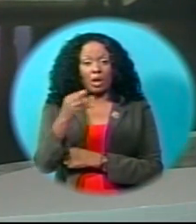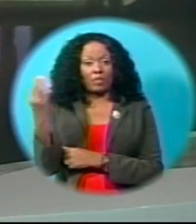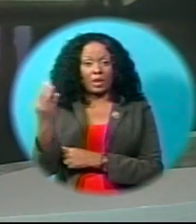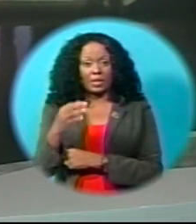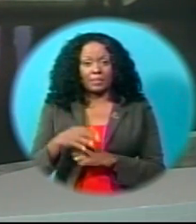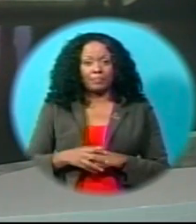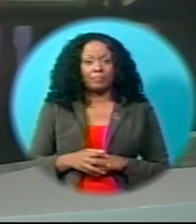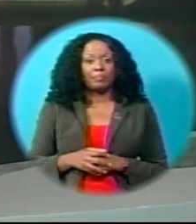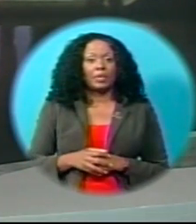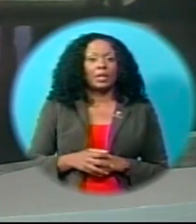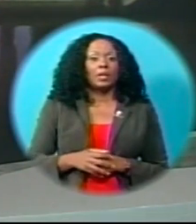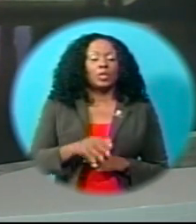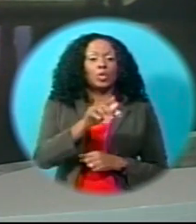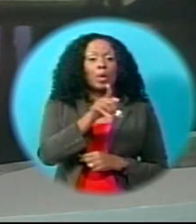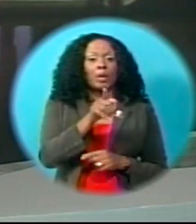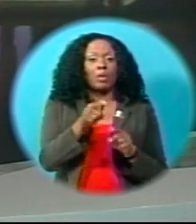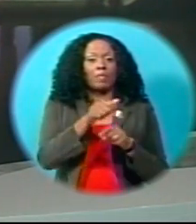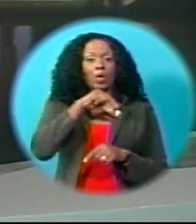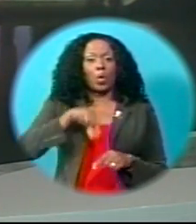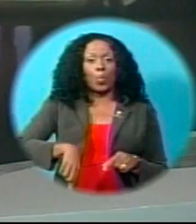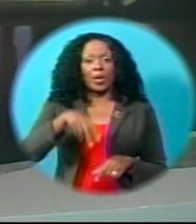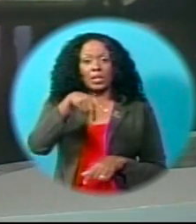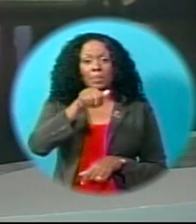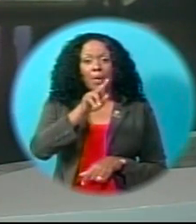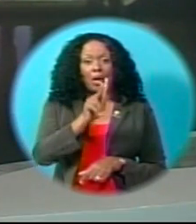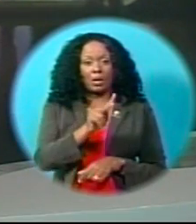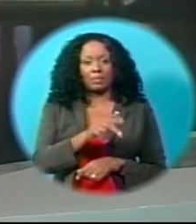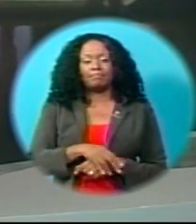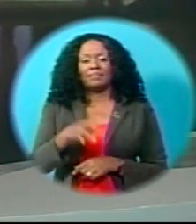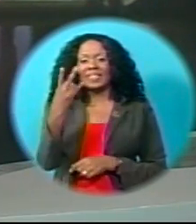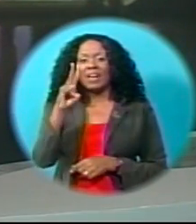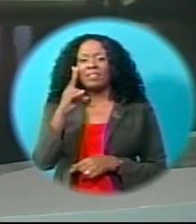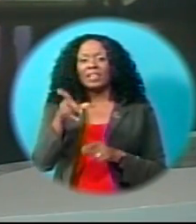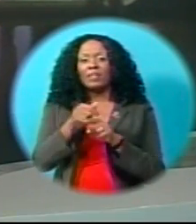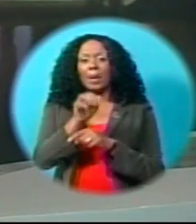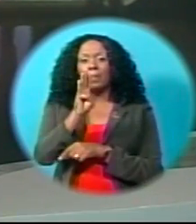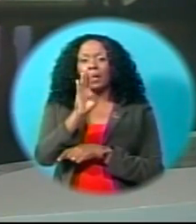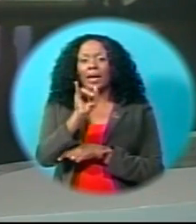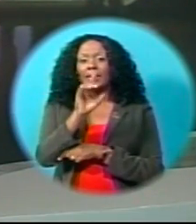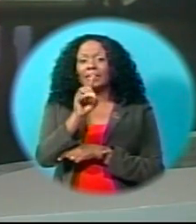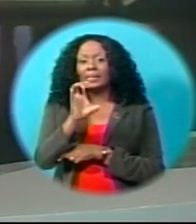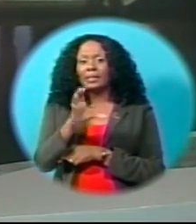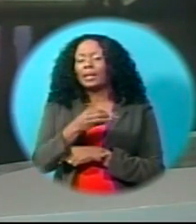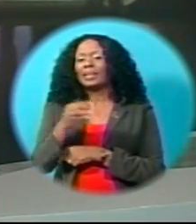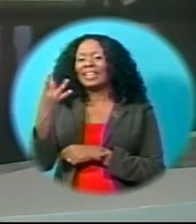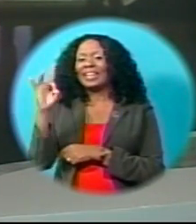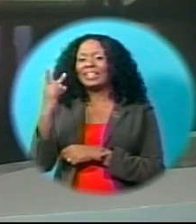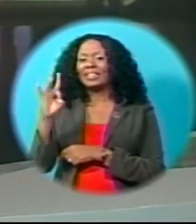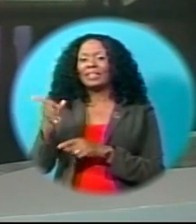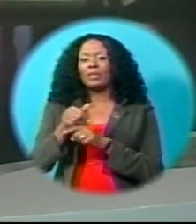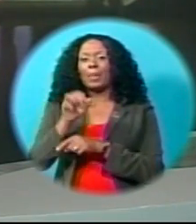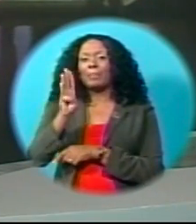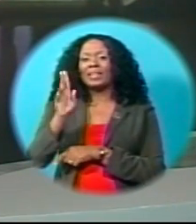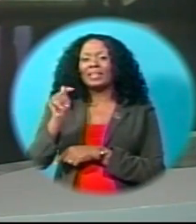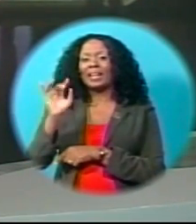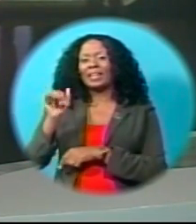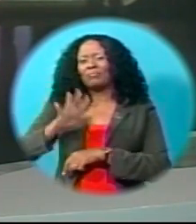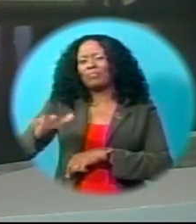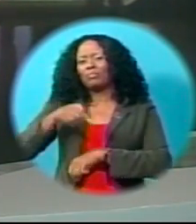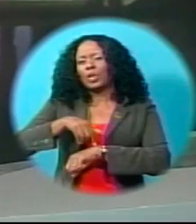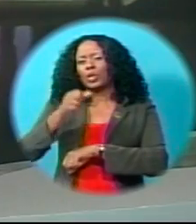21 bands will move off from Queen's Park, 17 from the BIDC, and 18 from the BTI car park